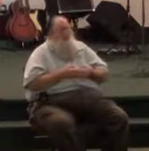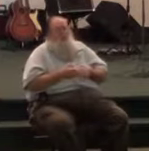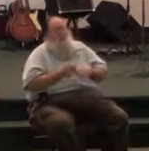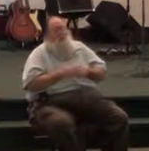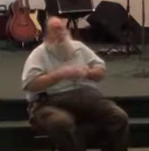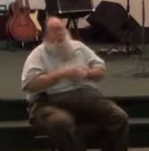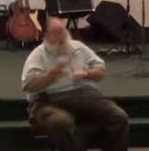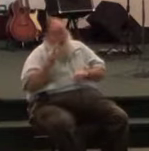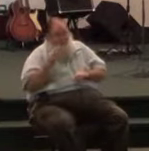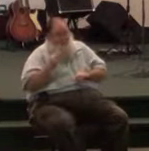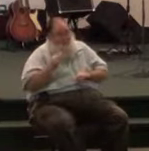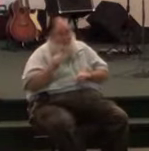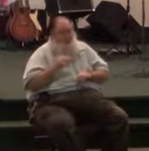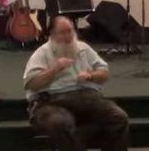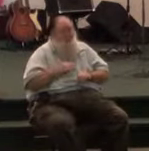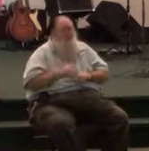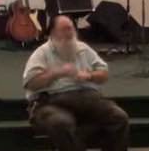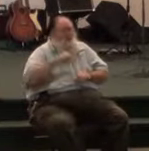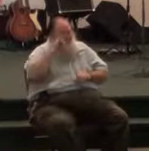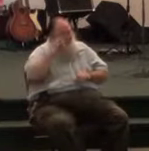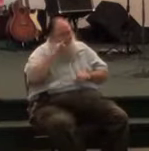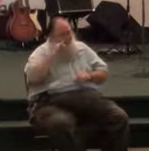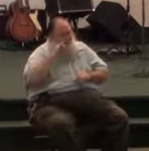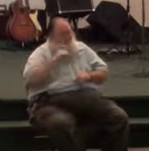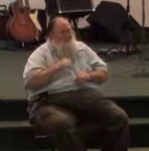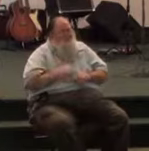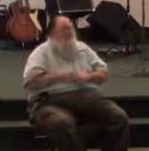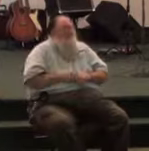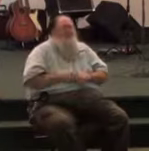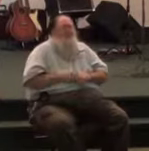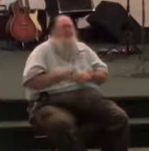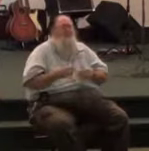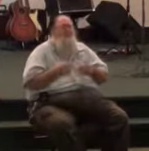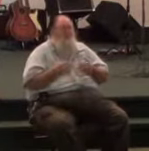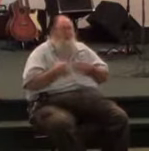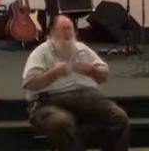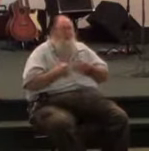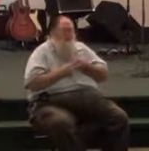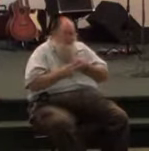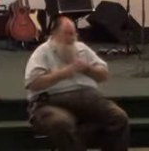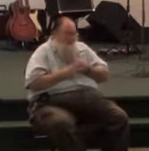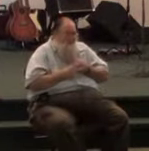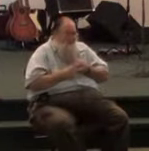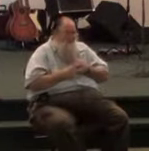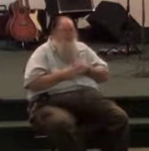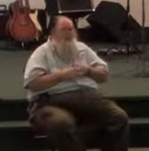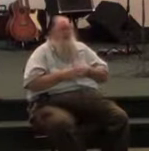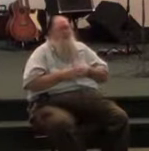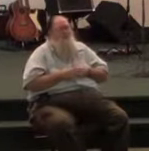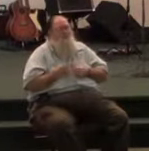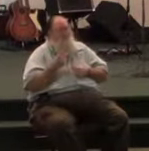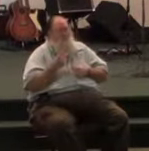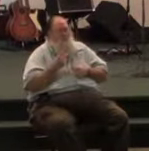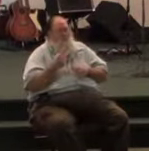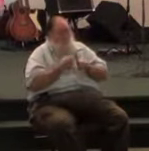his bills. He's got a savings account. And he's got four rental houses. And two of them are for sale. And